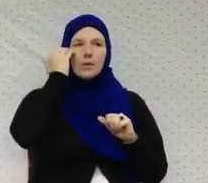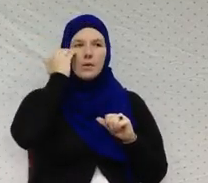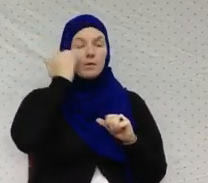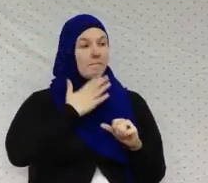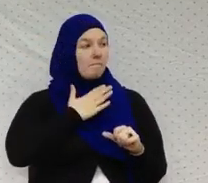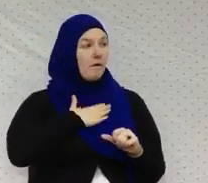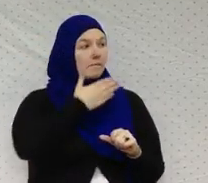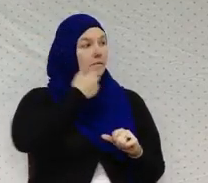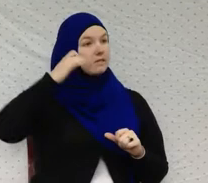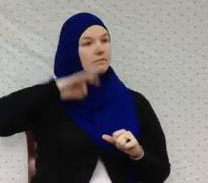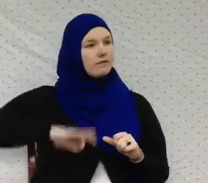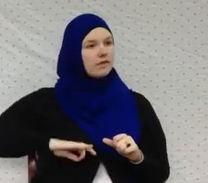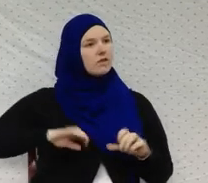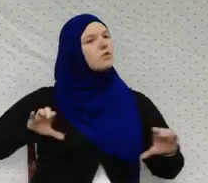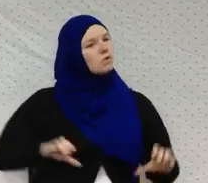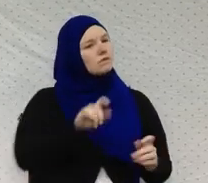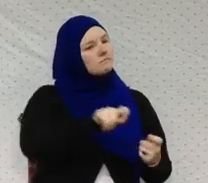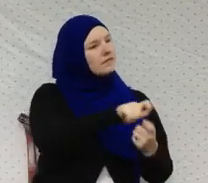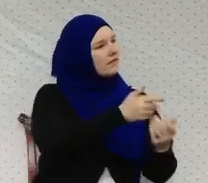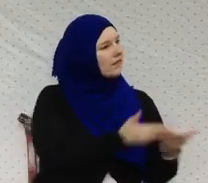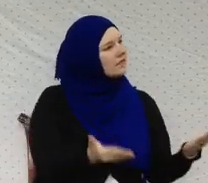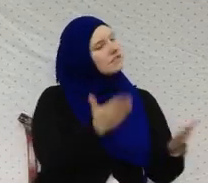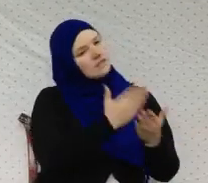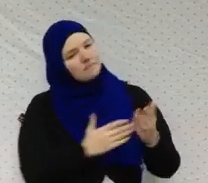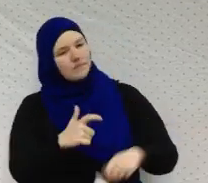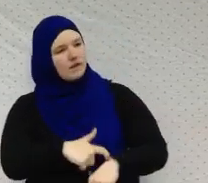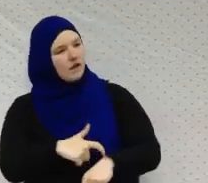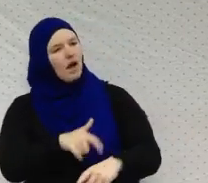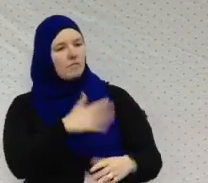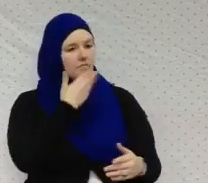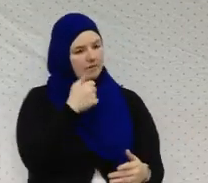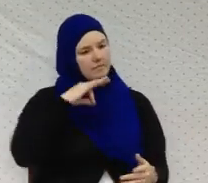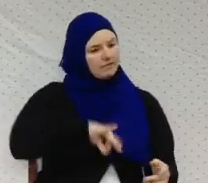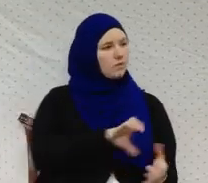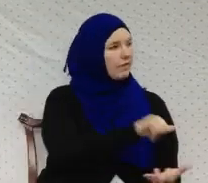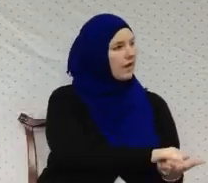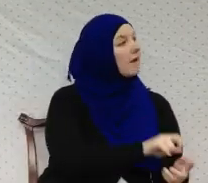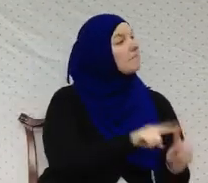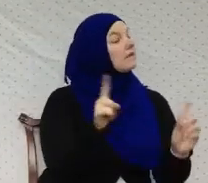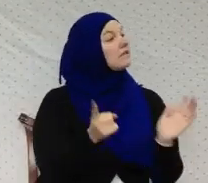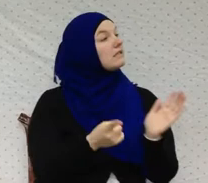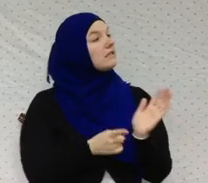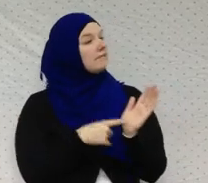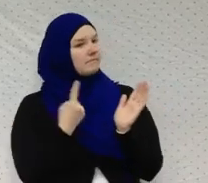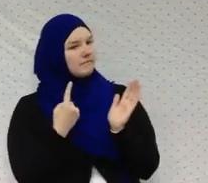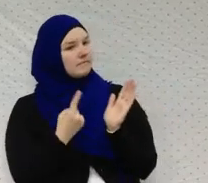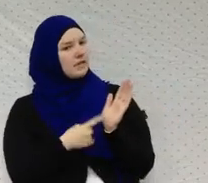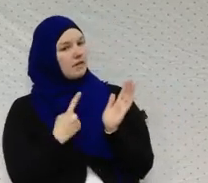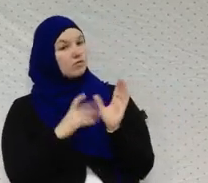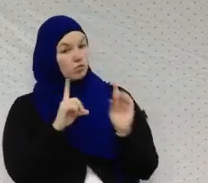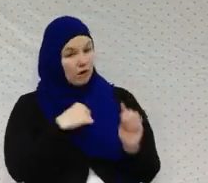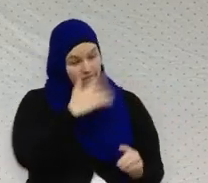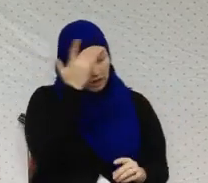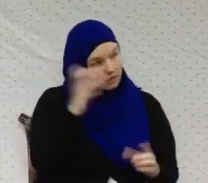I know that it is in my best interest to do certain things at certain times. But